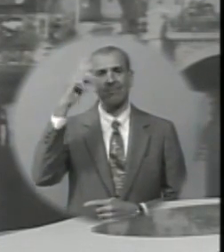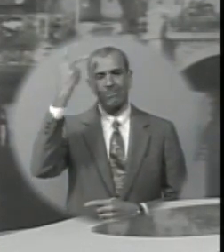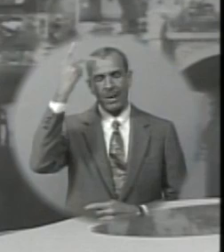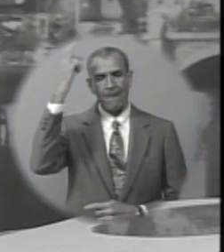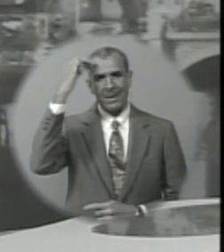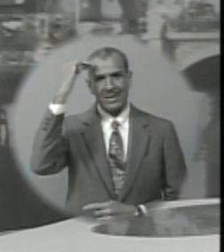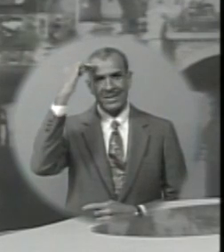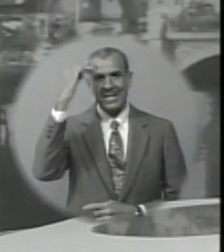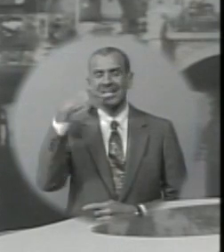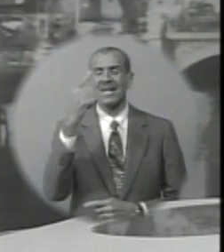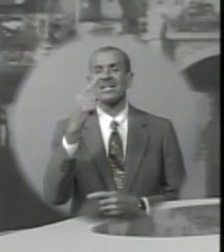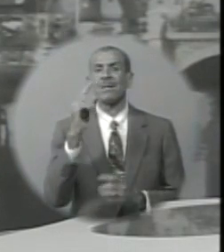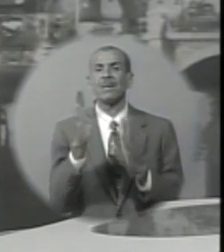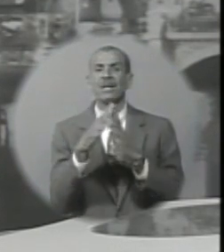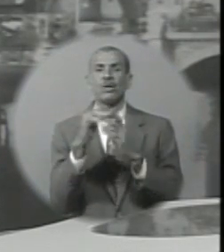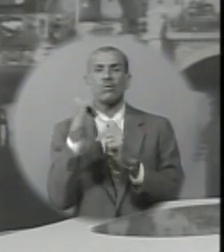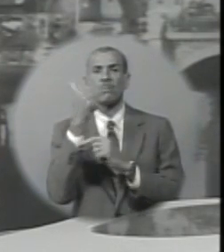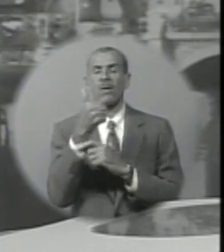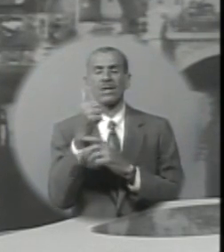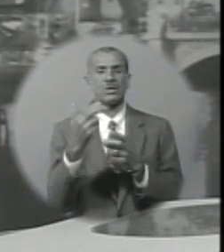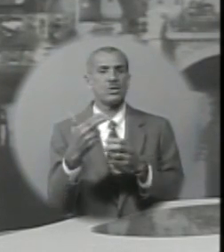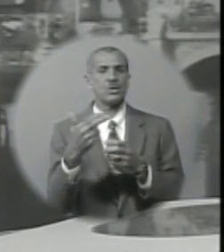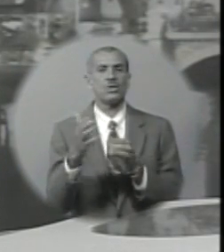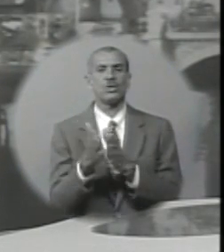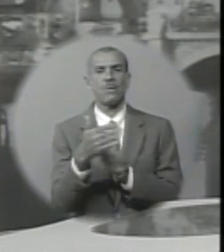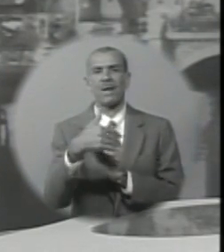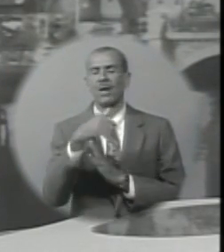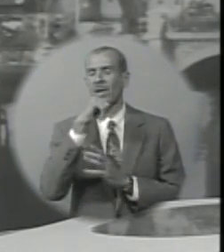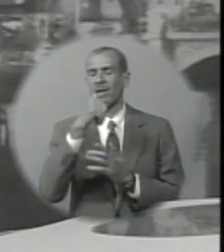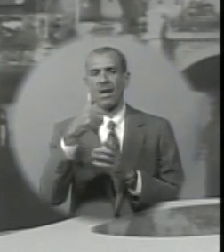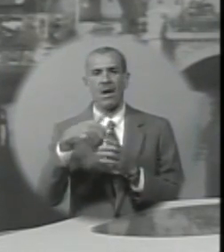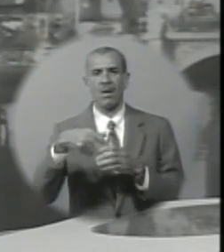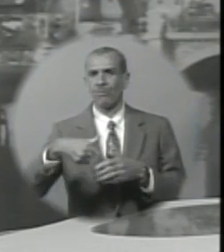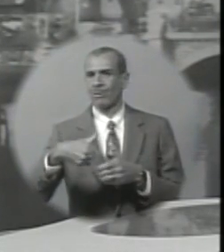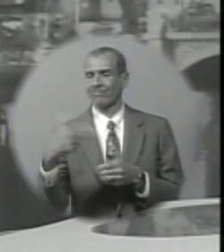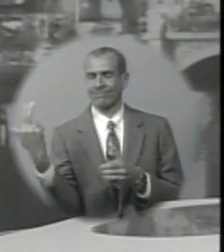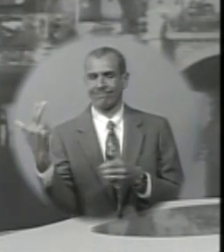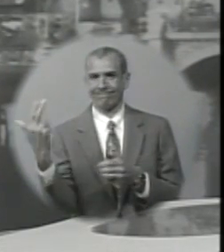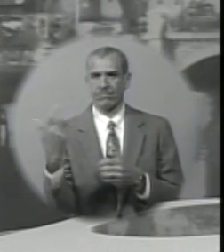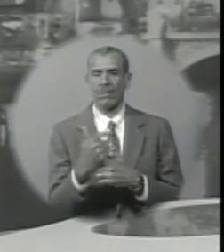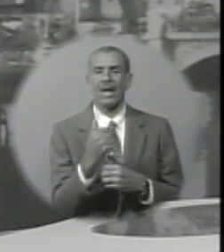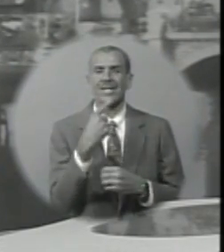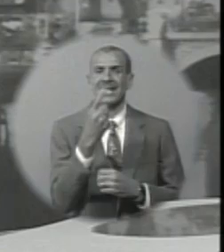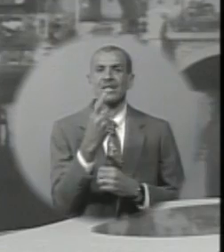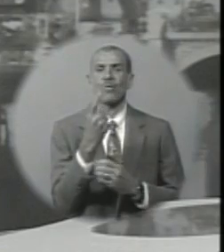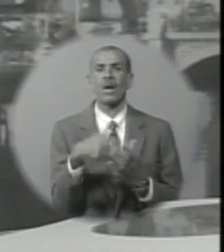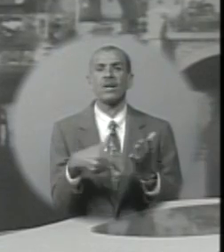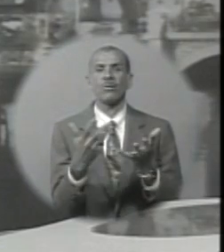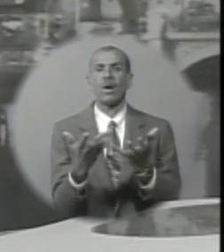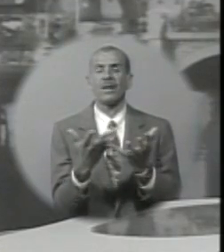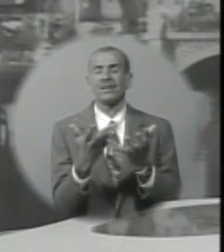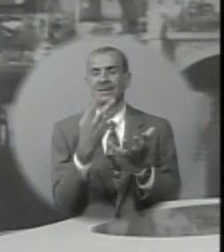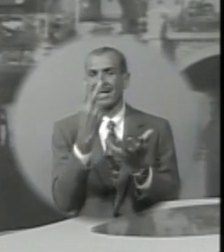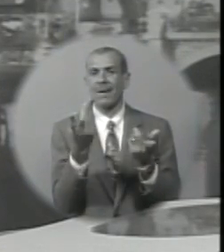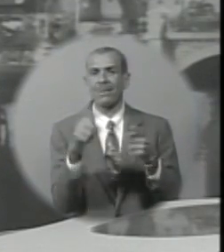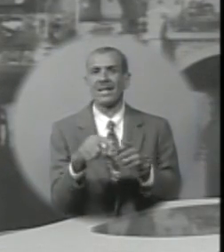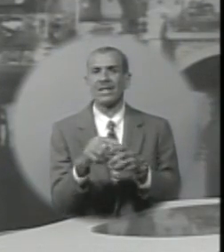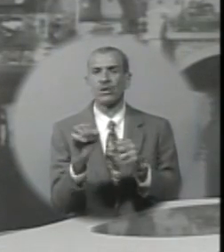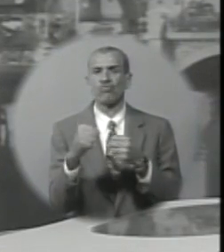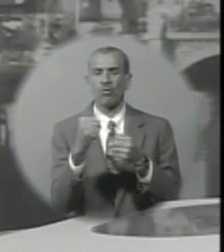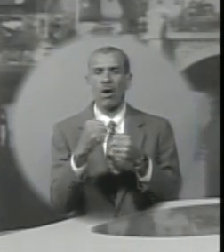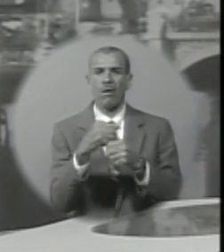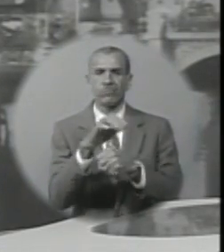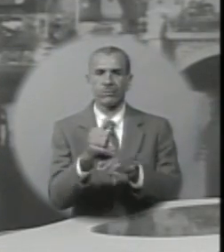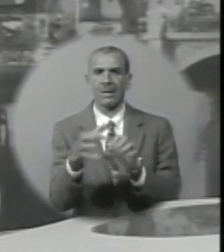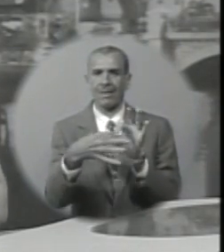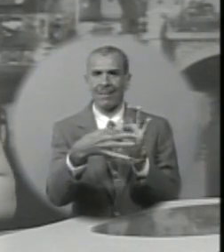tomorrow is that Jamaica has no intention of leaving that 15-member grouping. Mr. Holness says what Jamaica wants to see is a strong